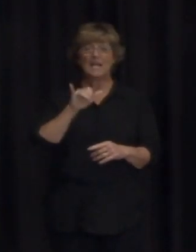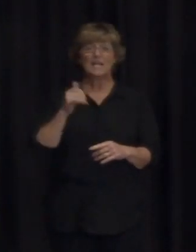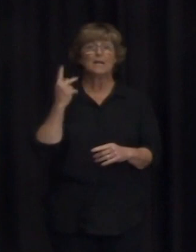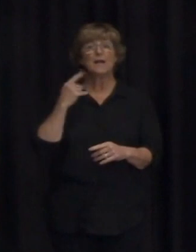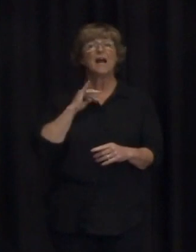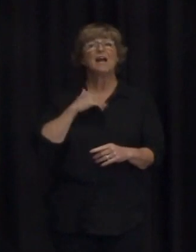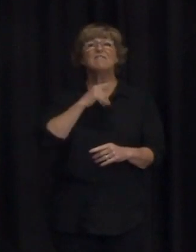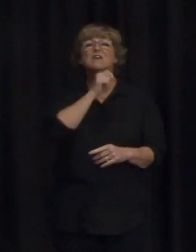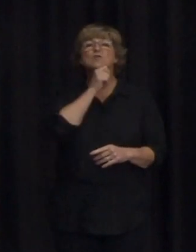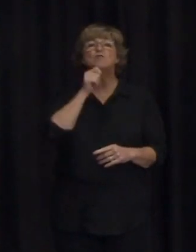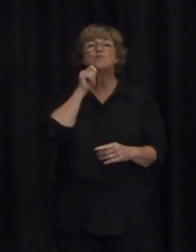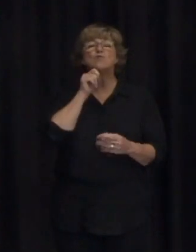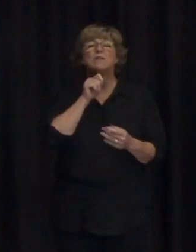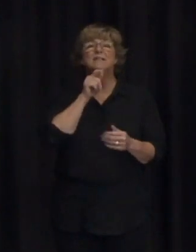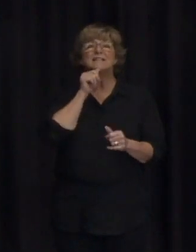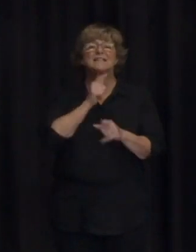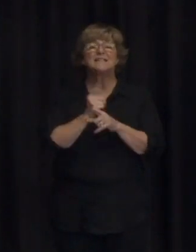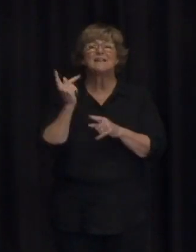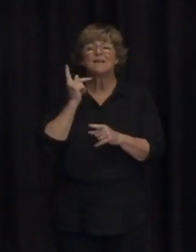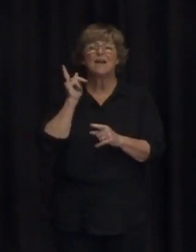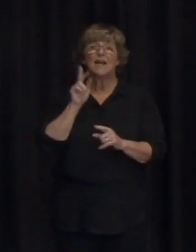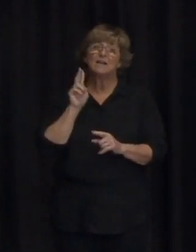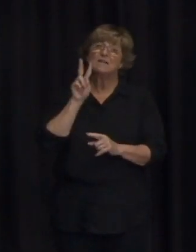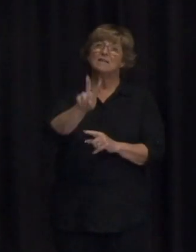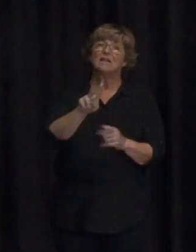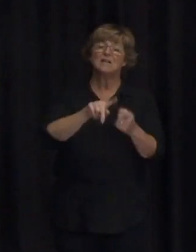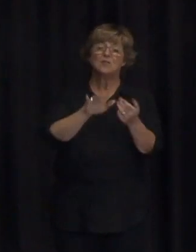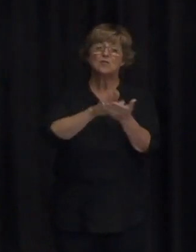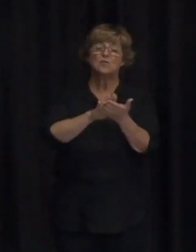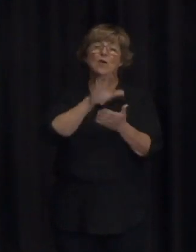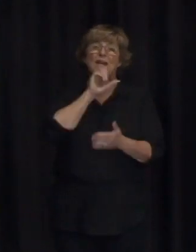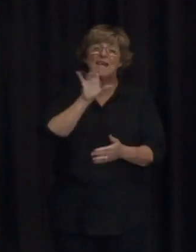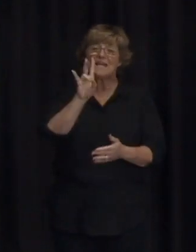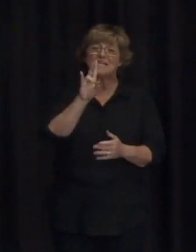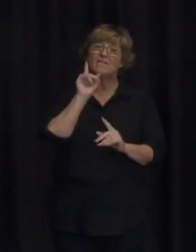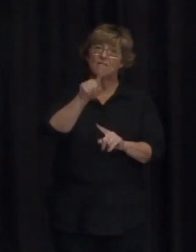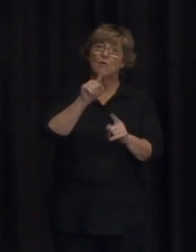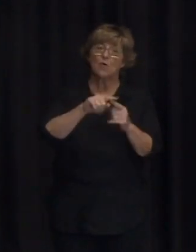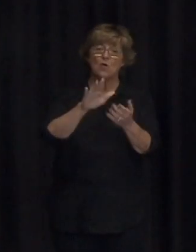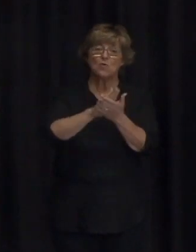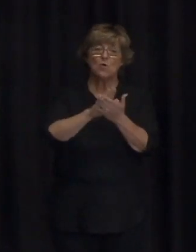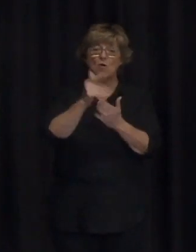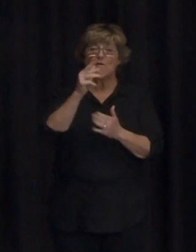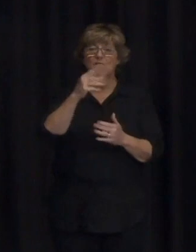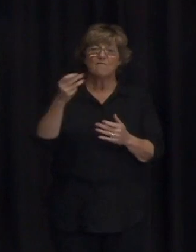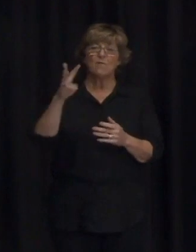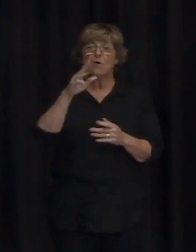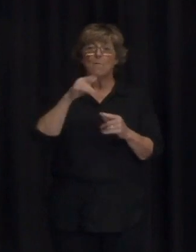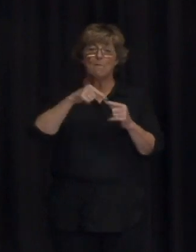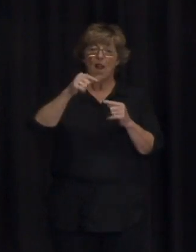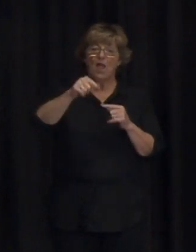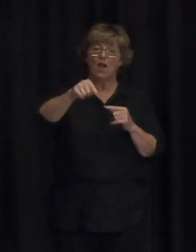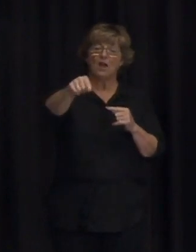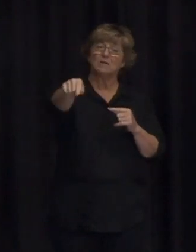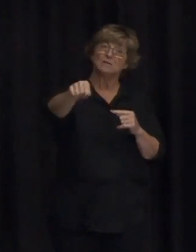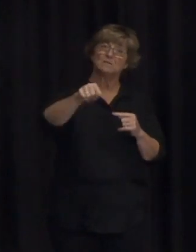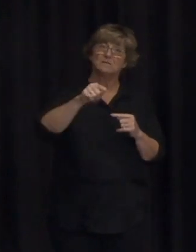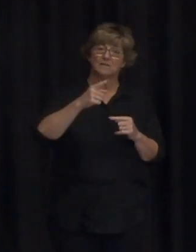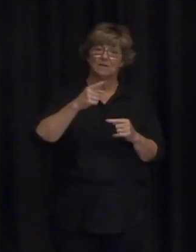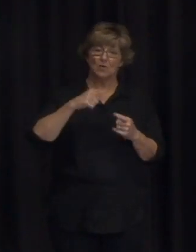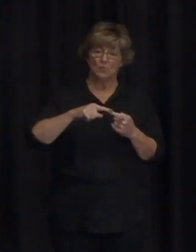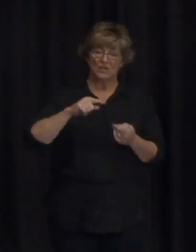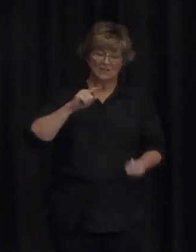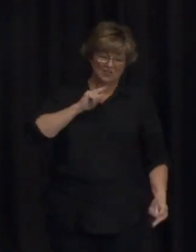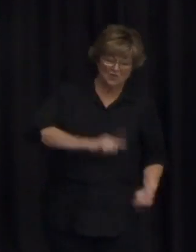I had to get to school every morning on our own, age 7, a couple blocks away. But, you know, it's a long way when you got short